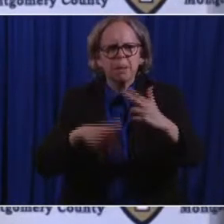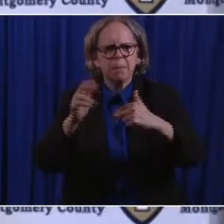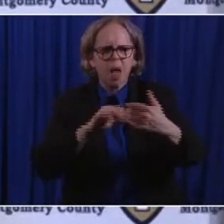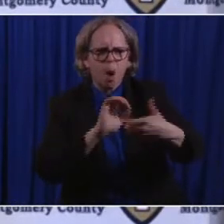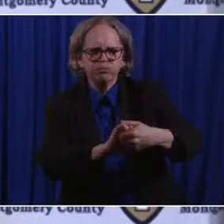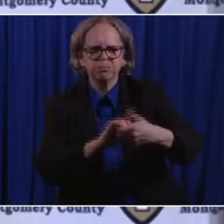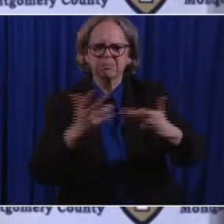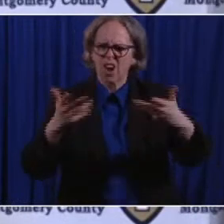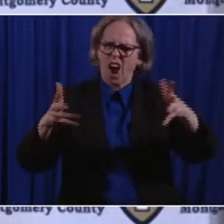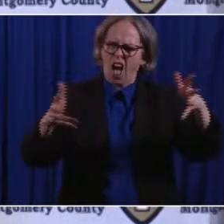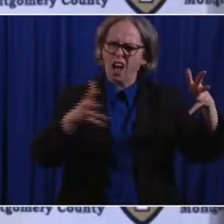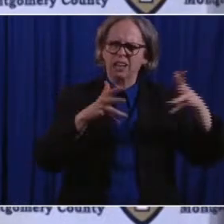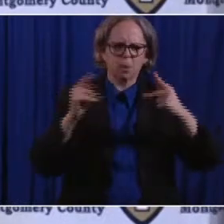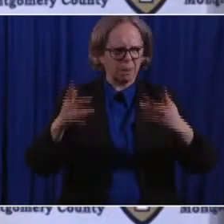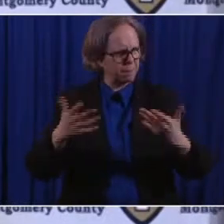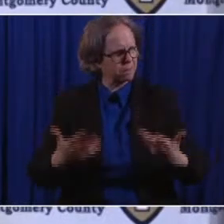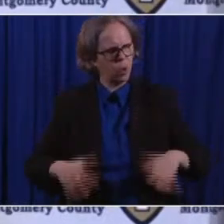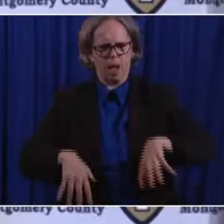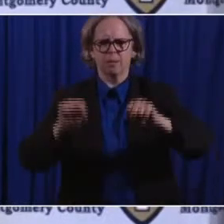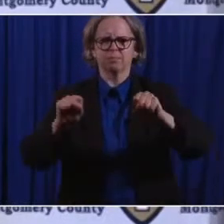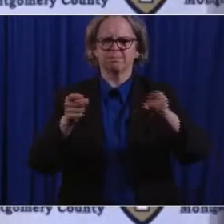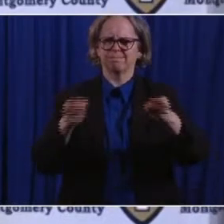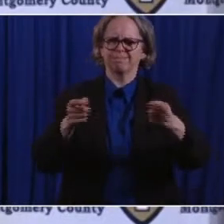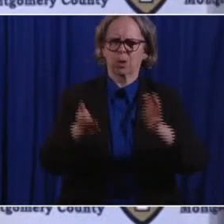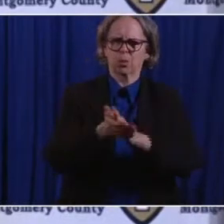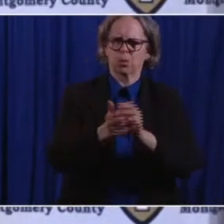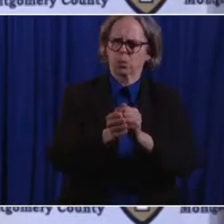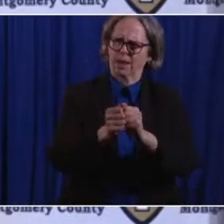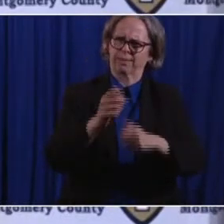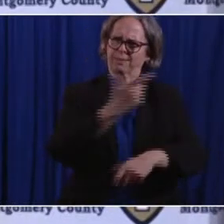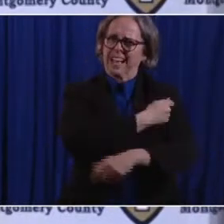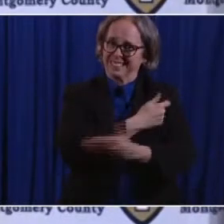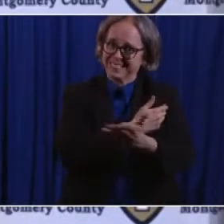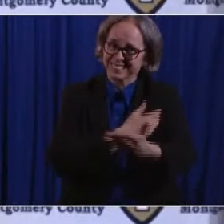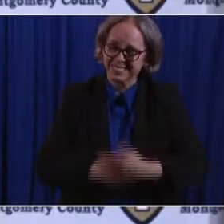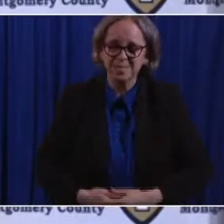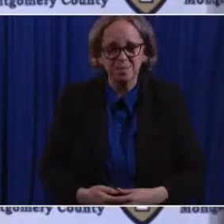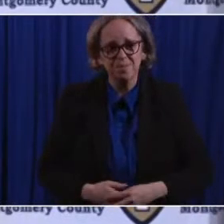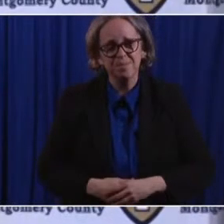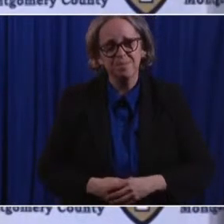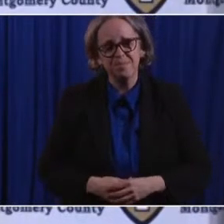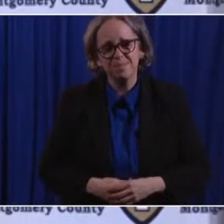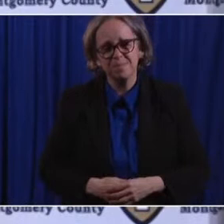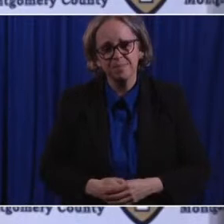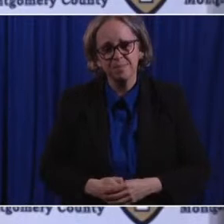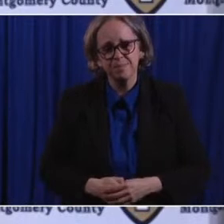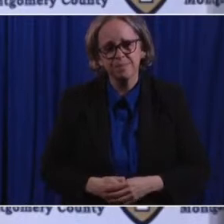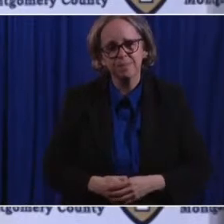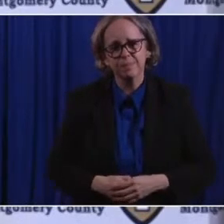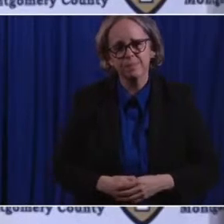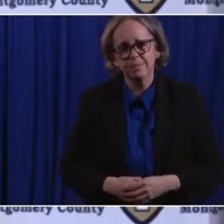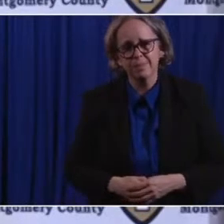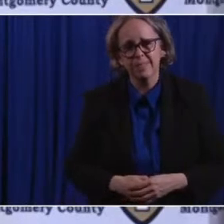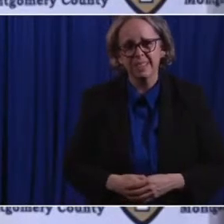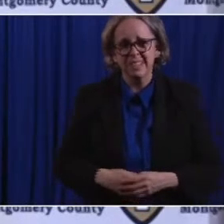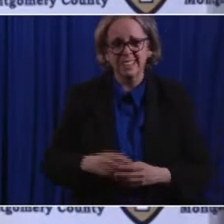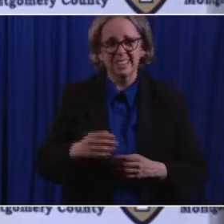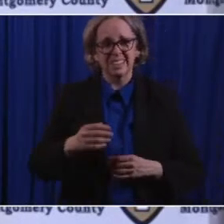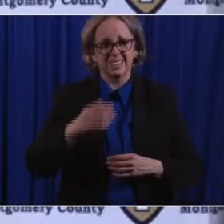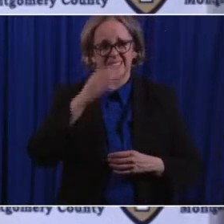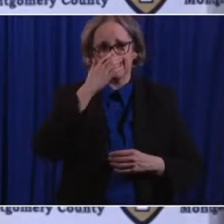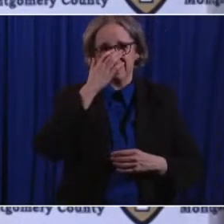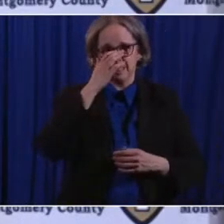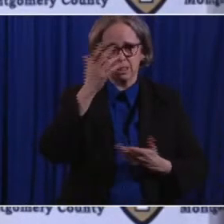and many times businesses to take place. Again, doing it on a shop floor, doing